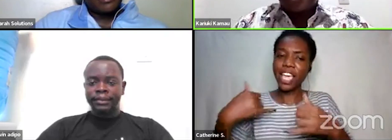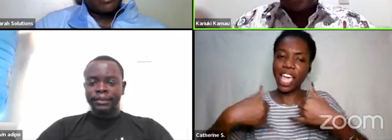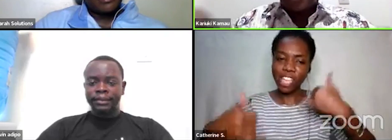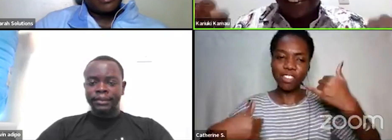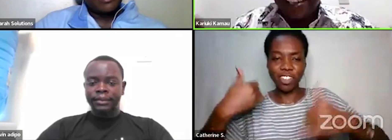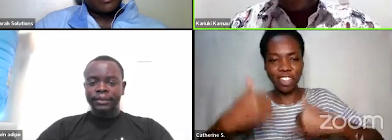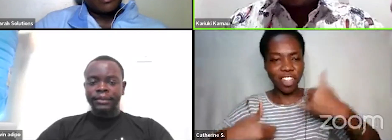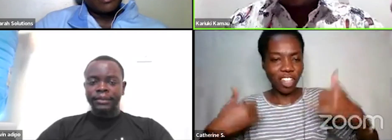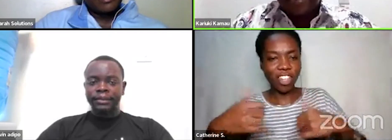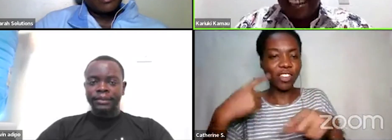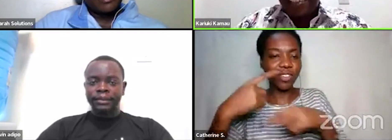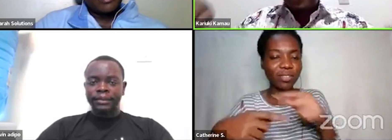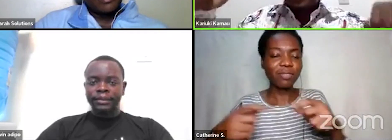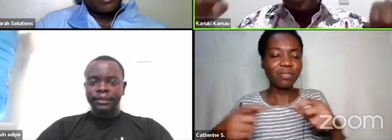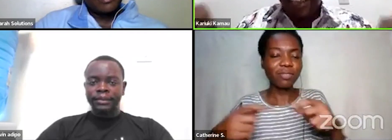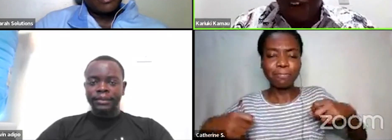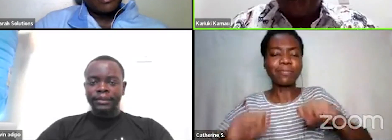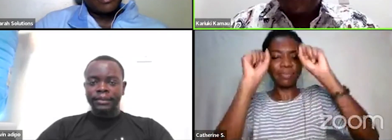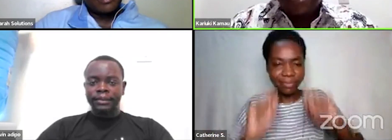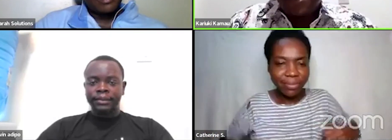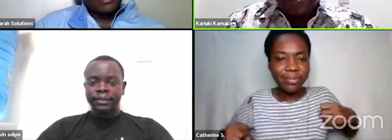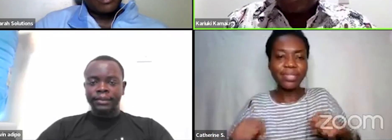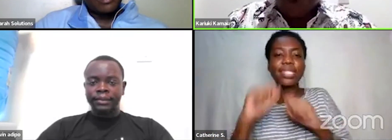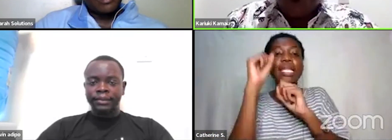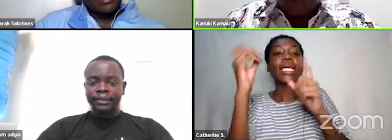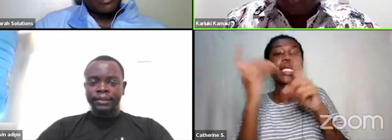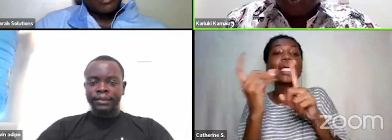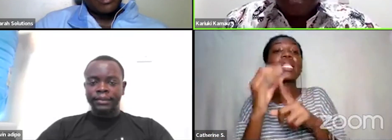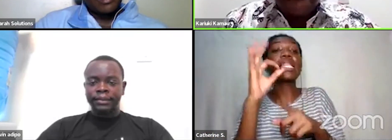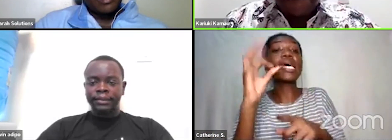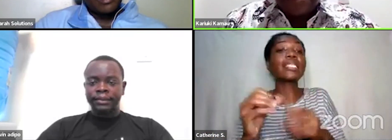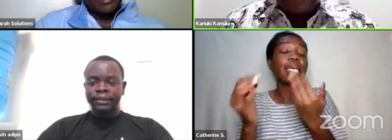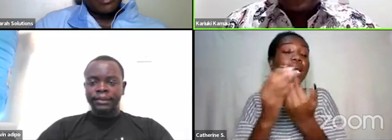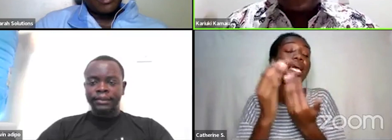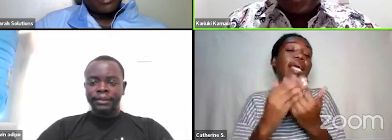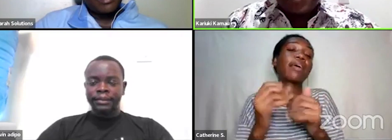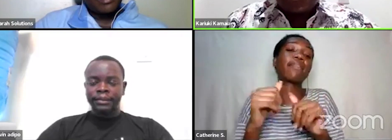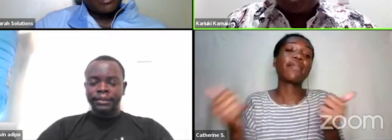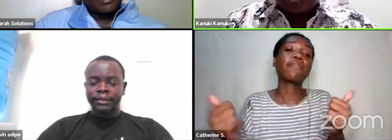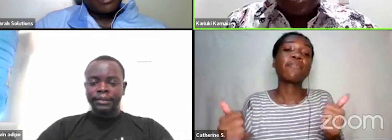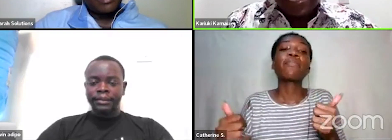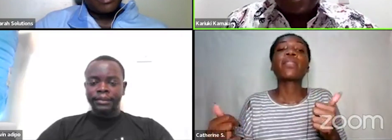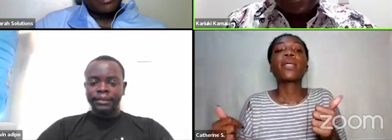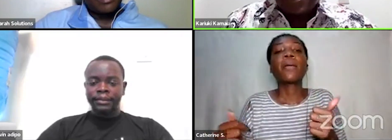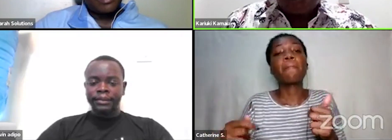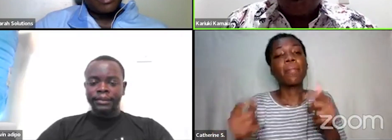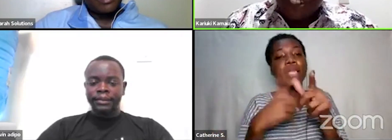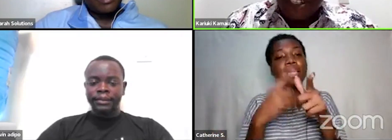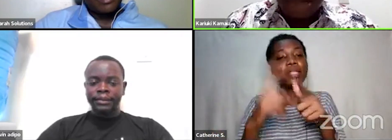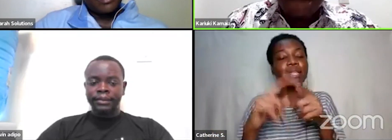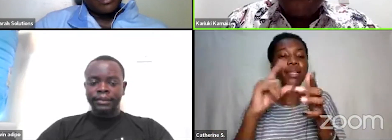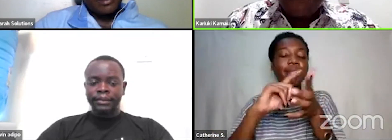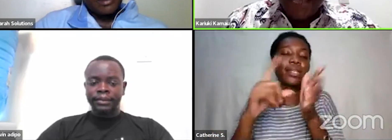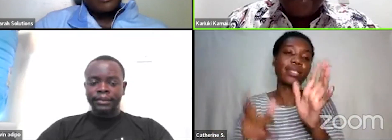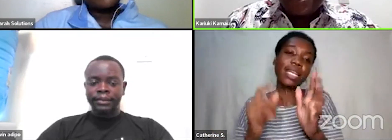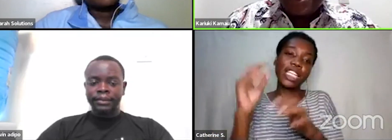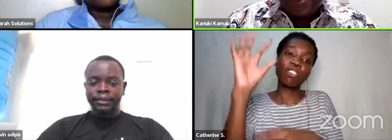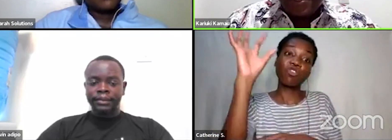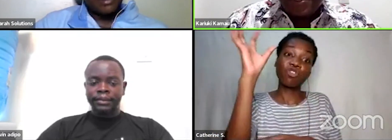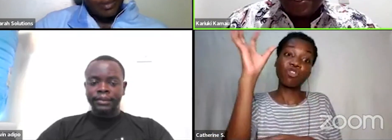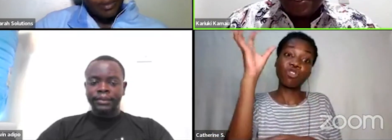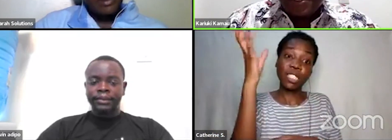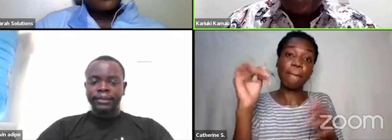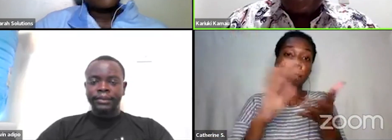branch. Every that year, they are taking care of me. So what was happening, the tree was getting old,